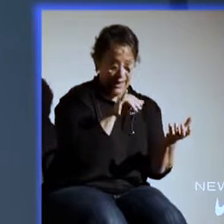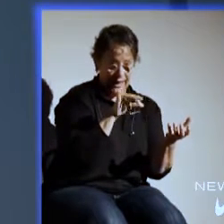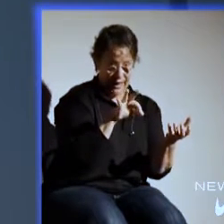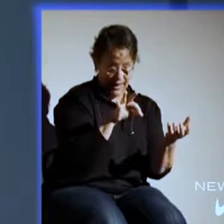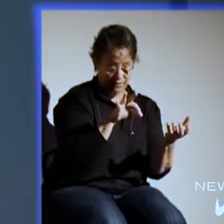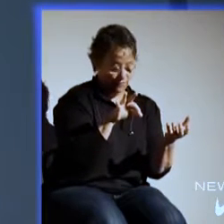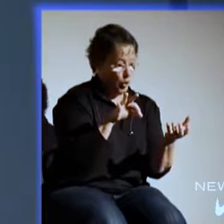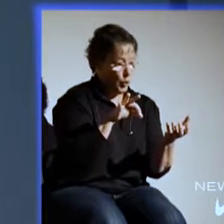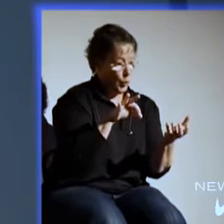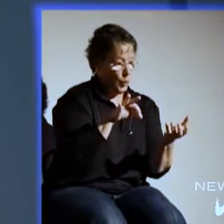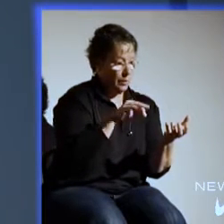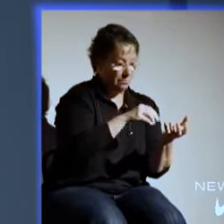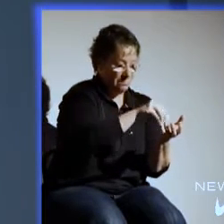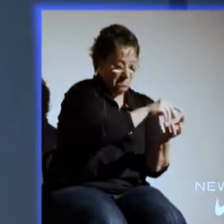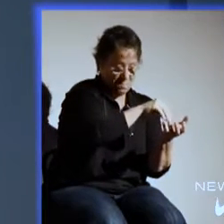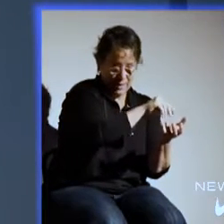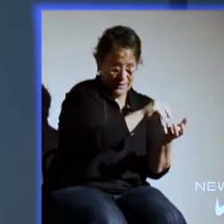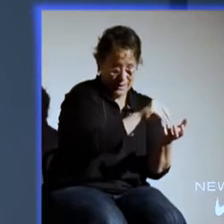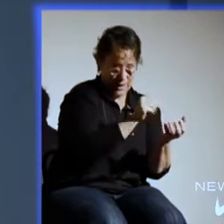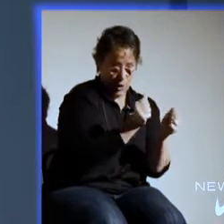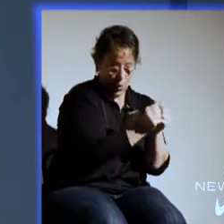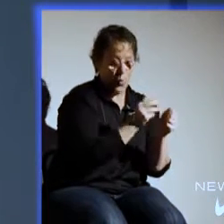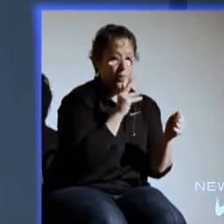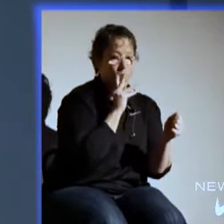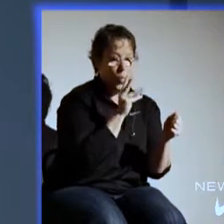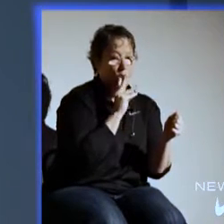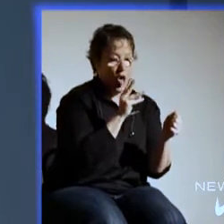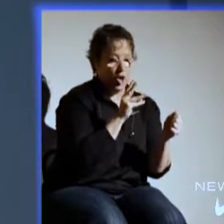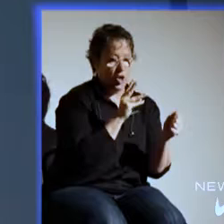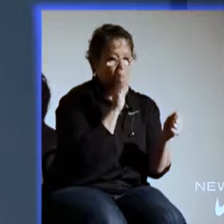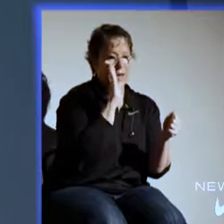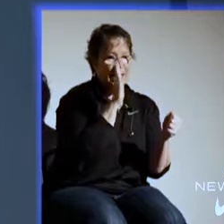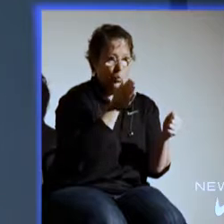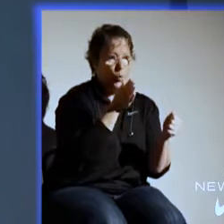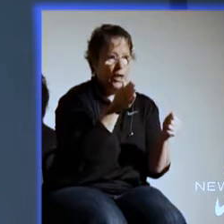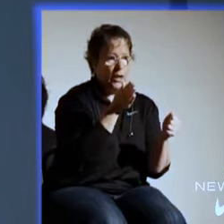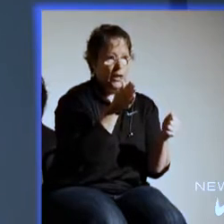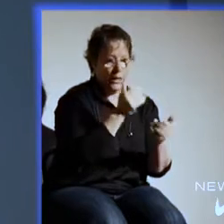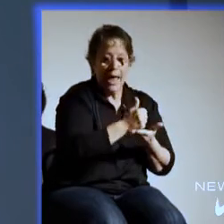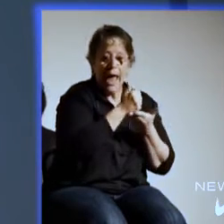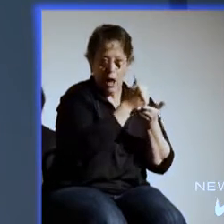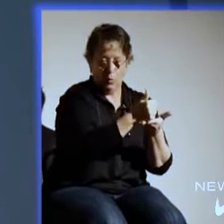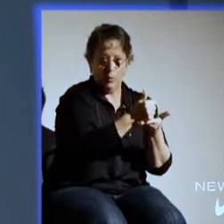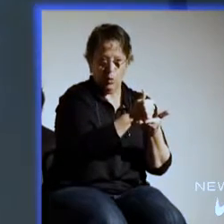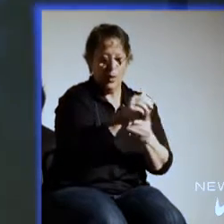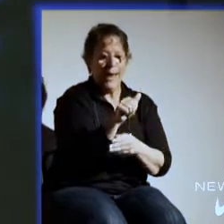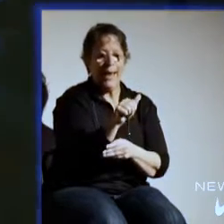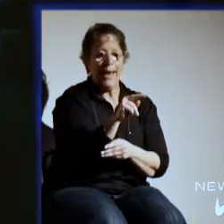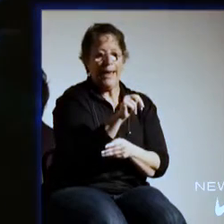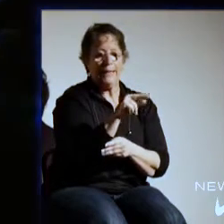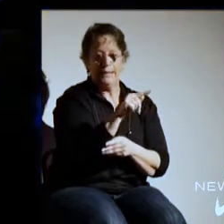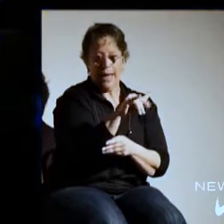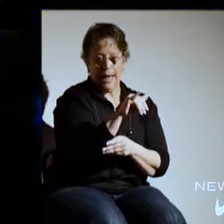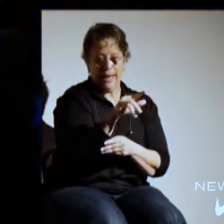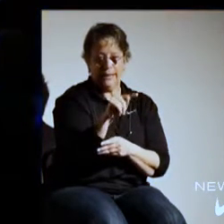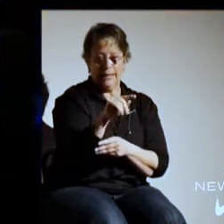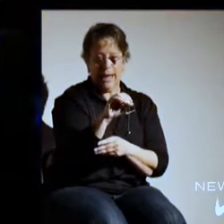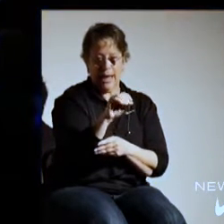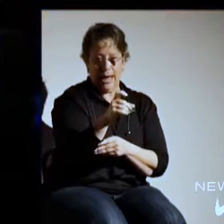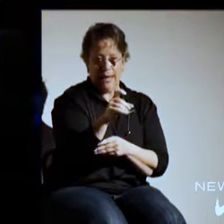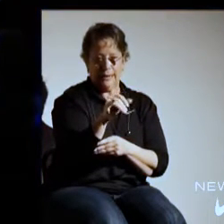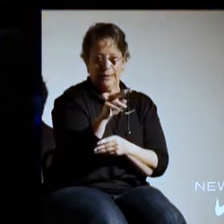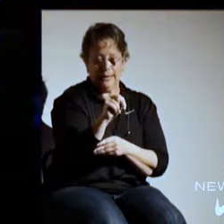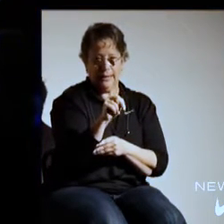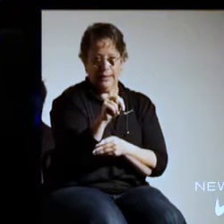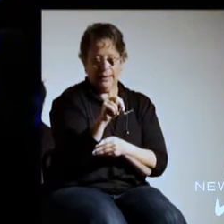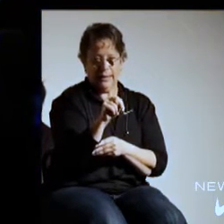like Pepto-Bismol on steroids. It's actually an effective antitoxin. And that little girl looked at